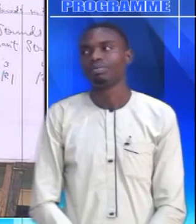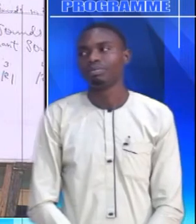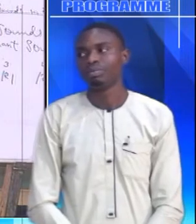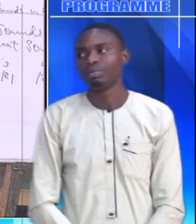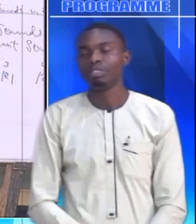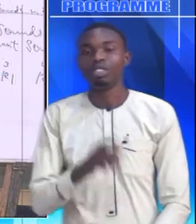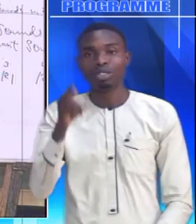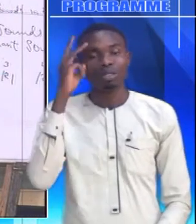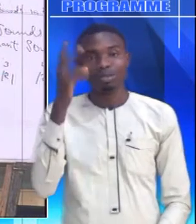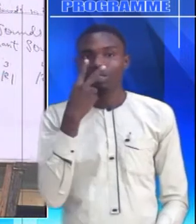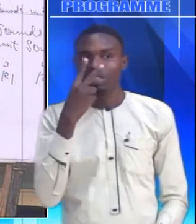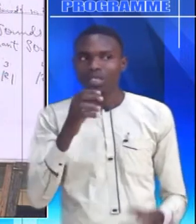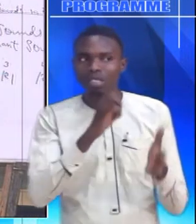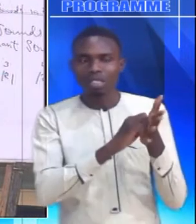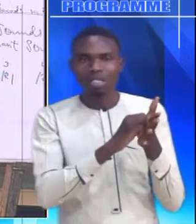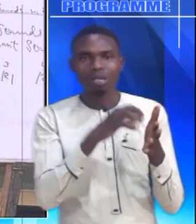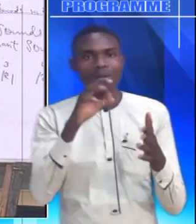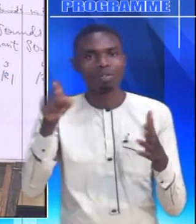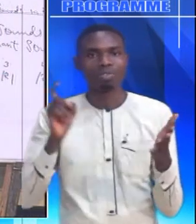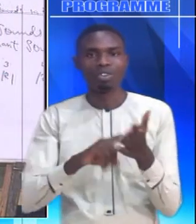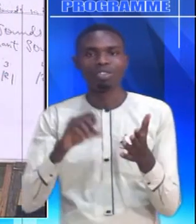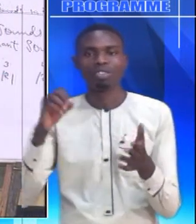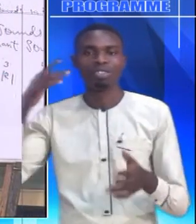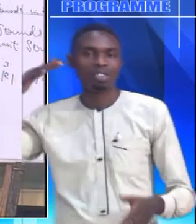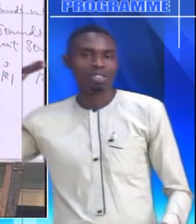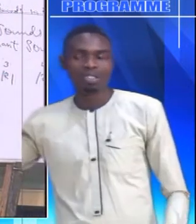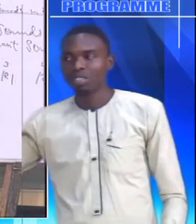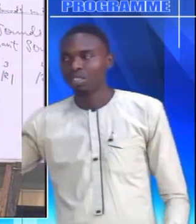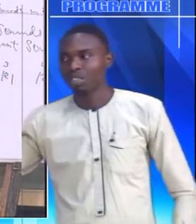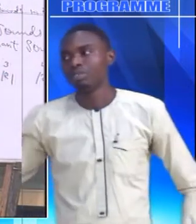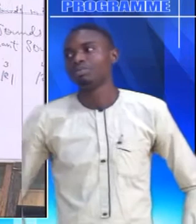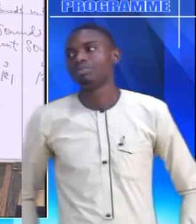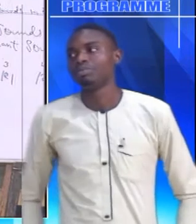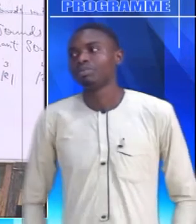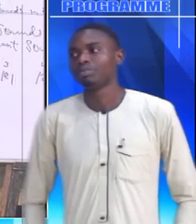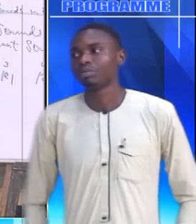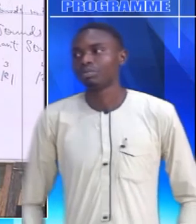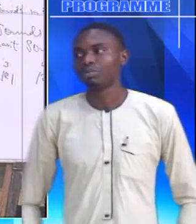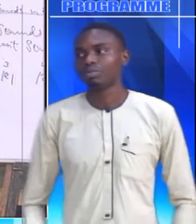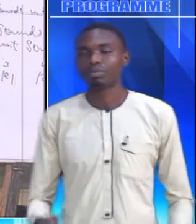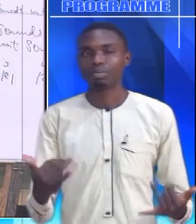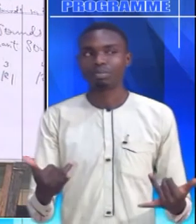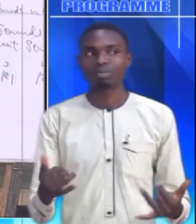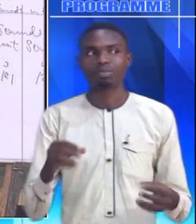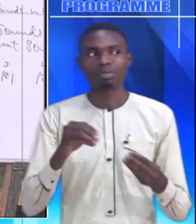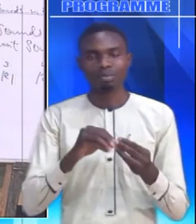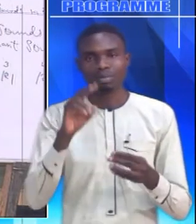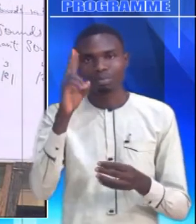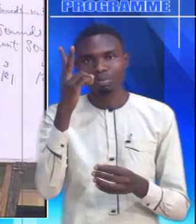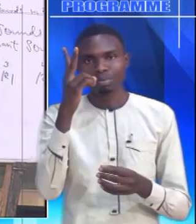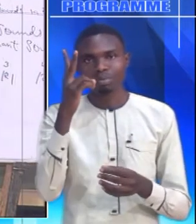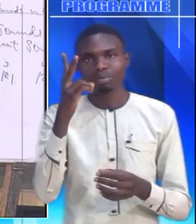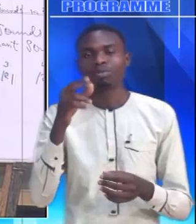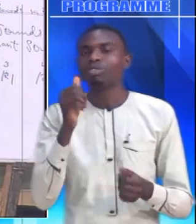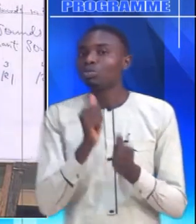copious example of this sound. Then we go to vowel number 2, which is a short